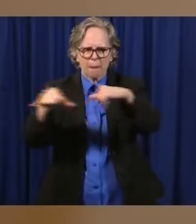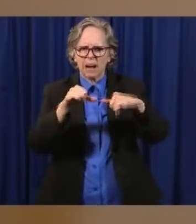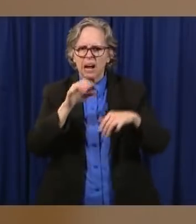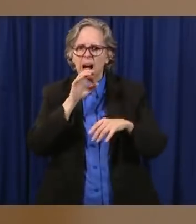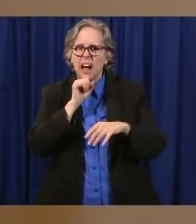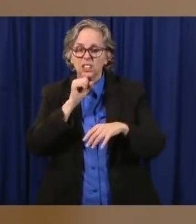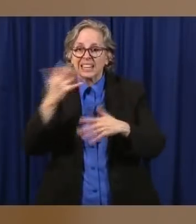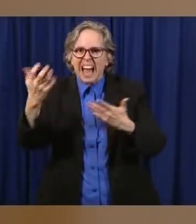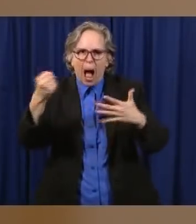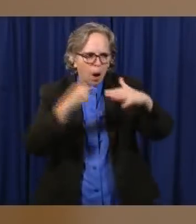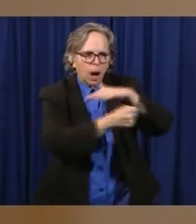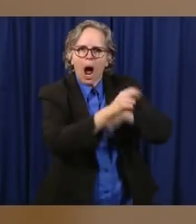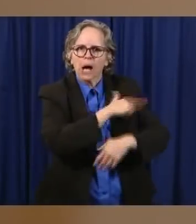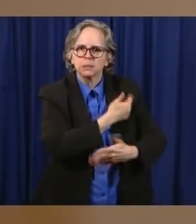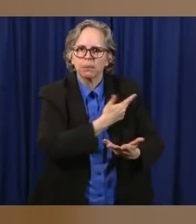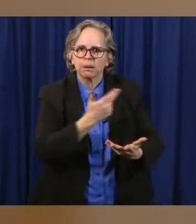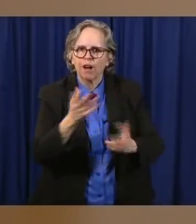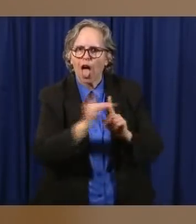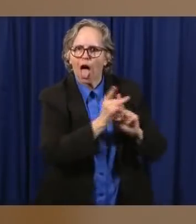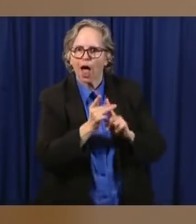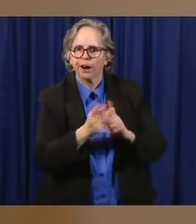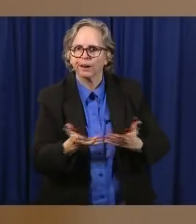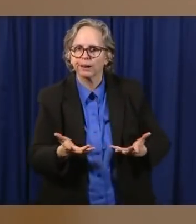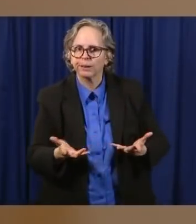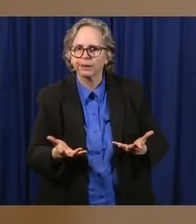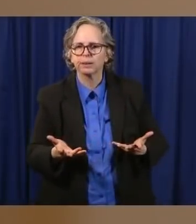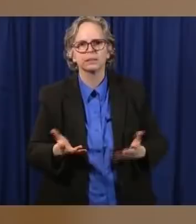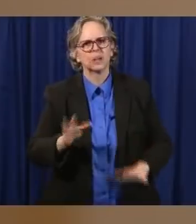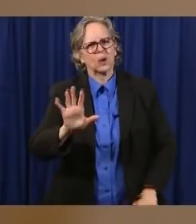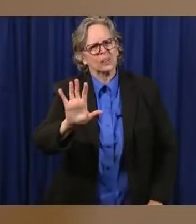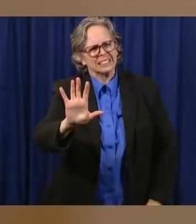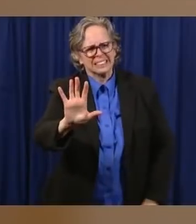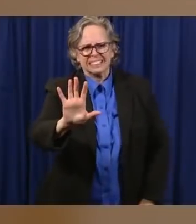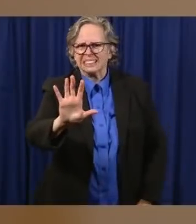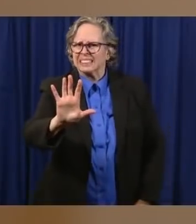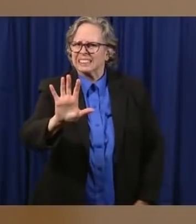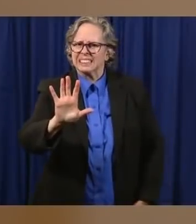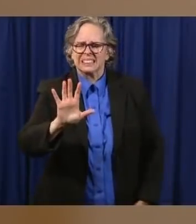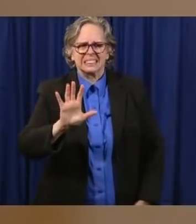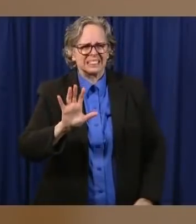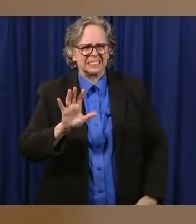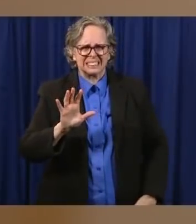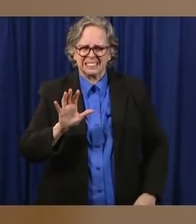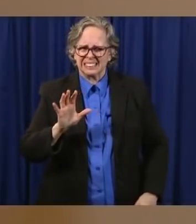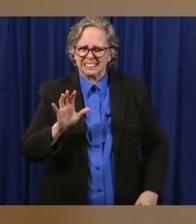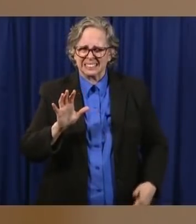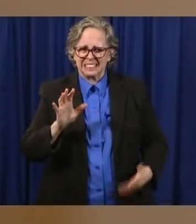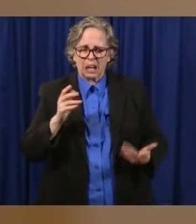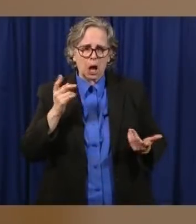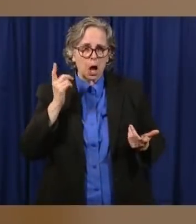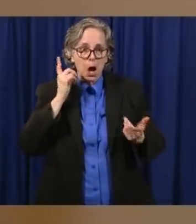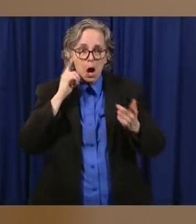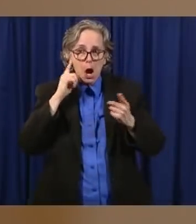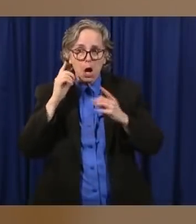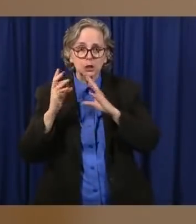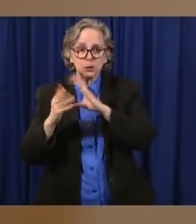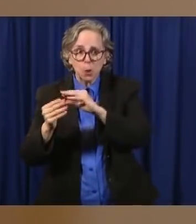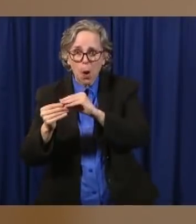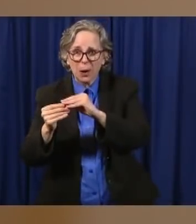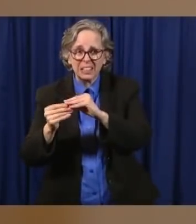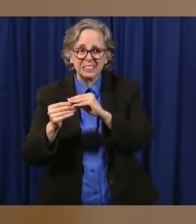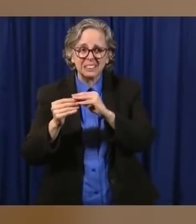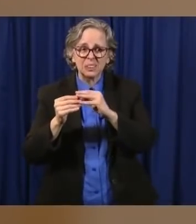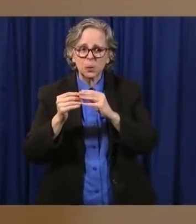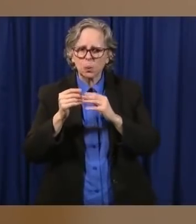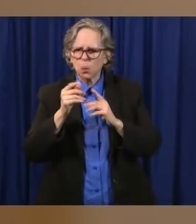group, again, I don't know if it's because I hear the stories every day of the people who are sick and dying